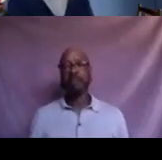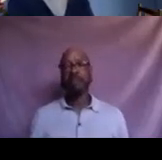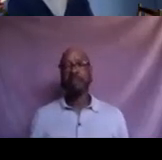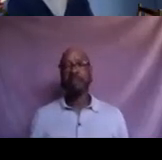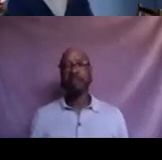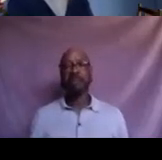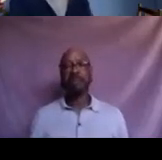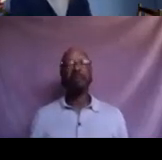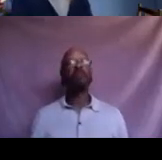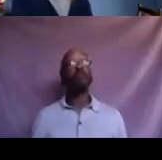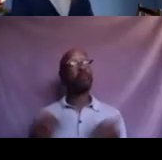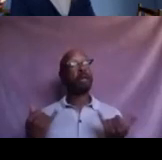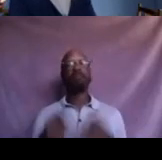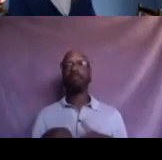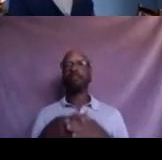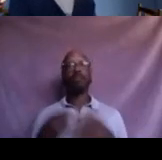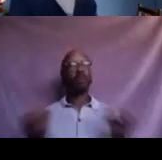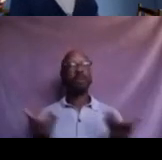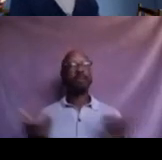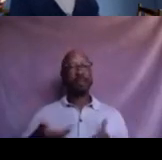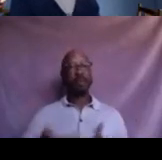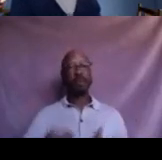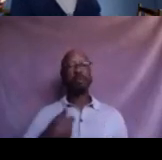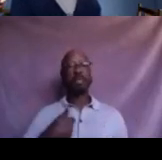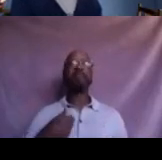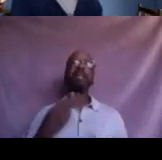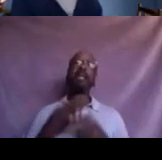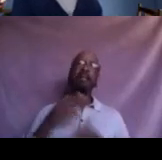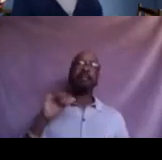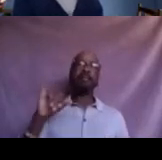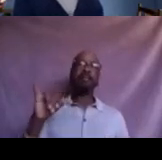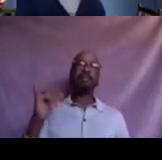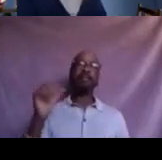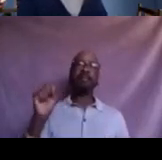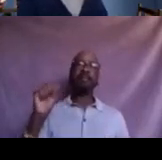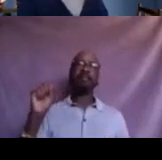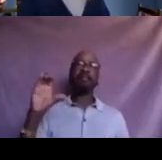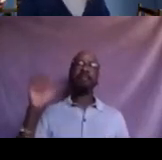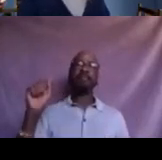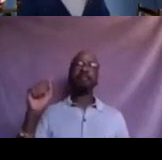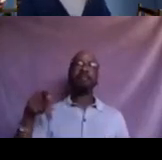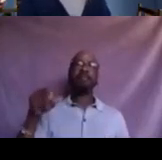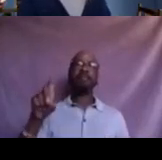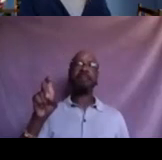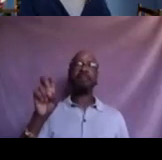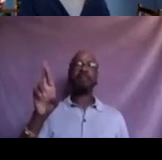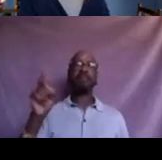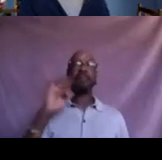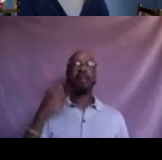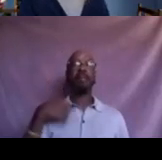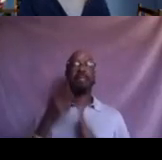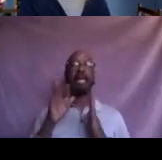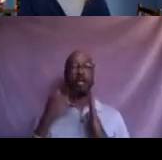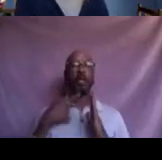Let me start by introducing myself. My name is Jessica Pederson. I am a digital learning integration designer, and